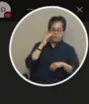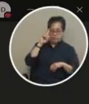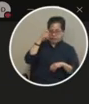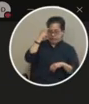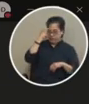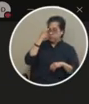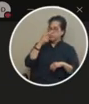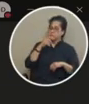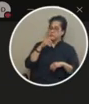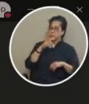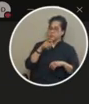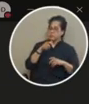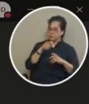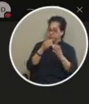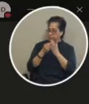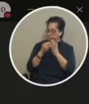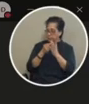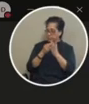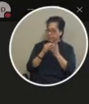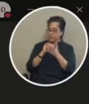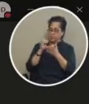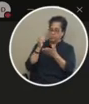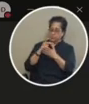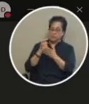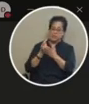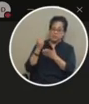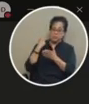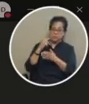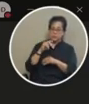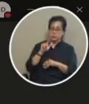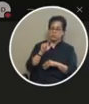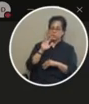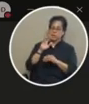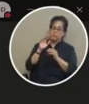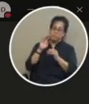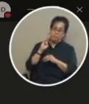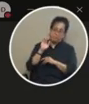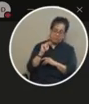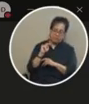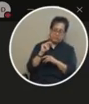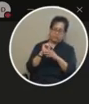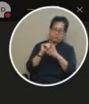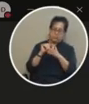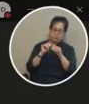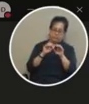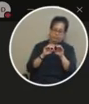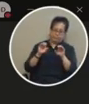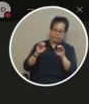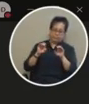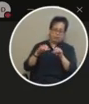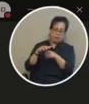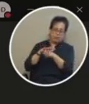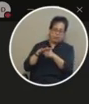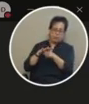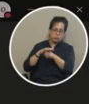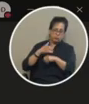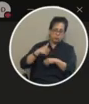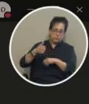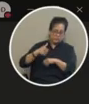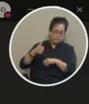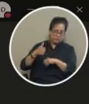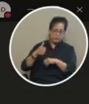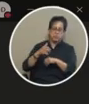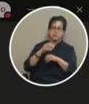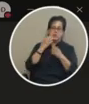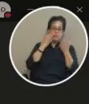stimulus package that was passed last week, there was $25 billion set aside for local transit authorities. I don't